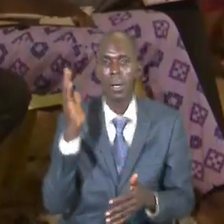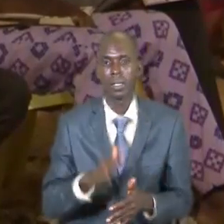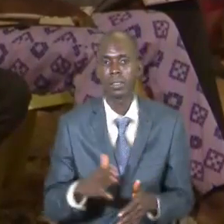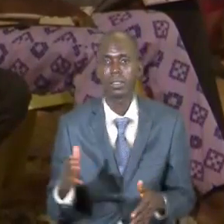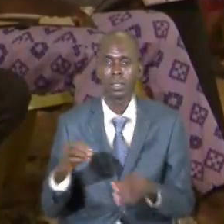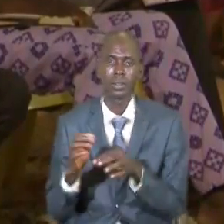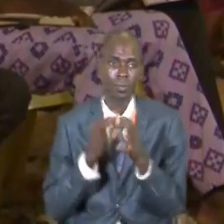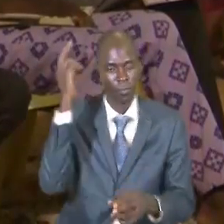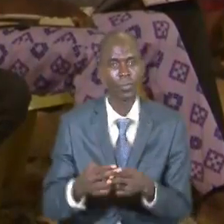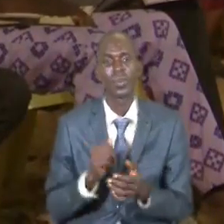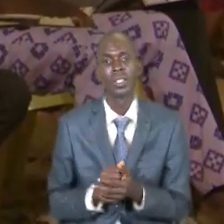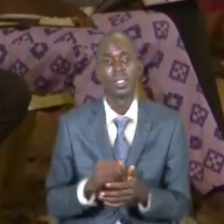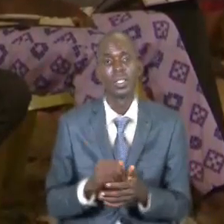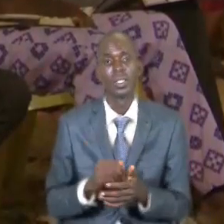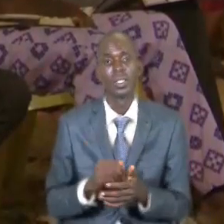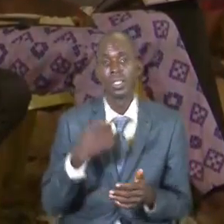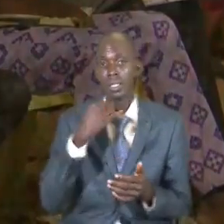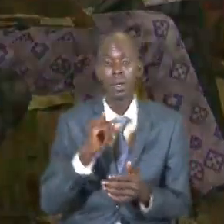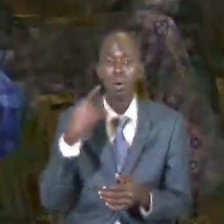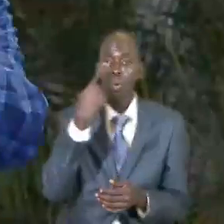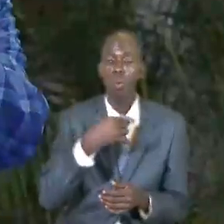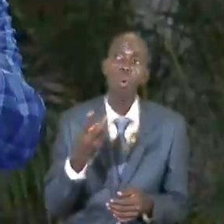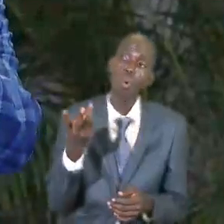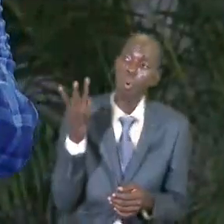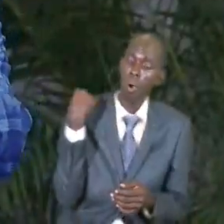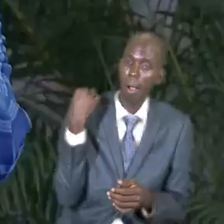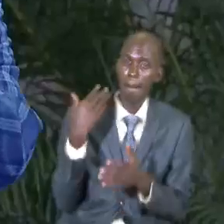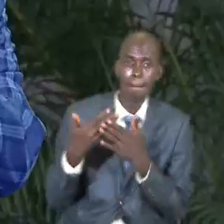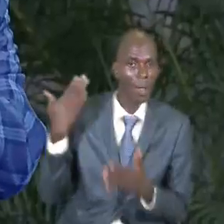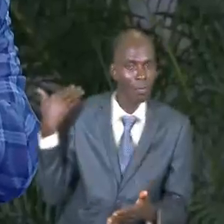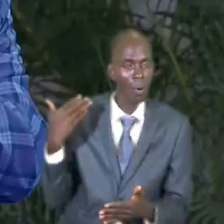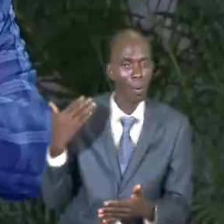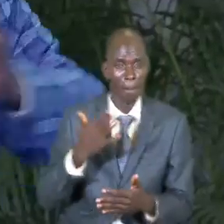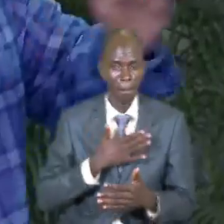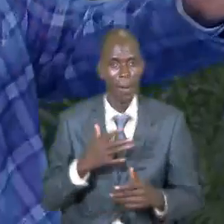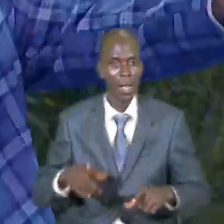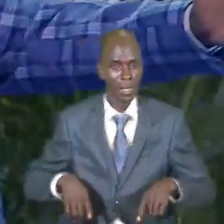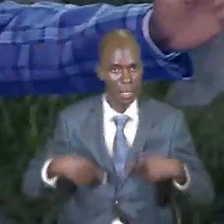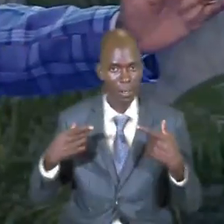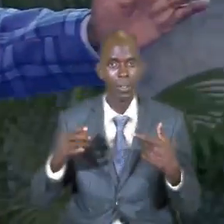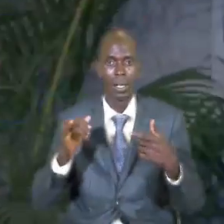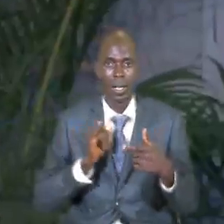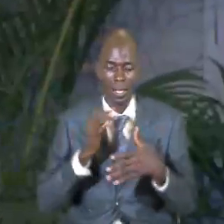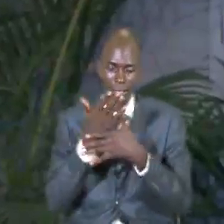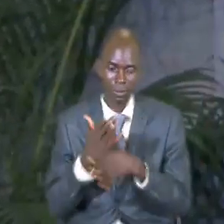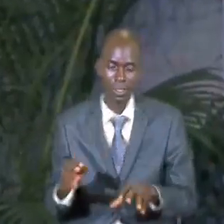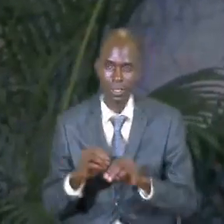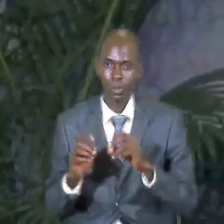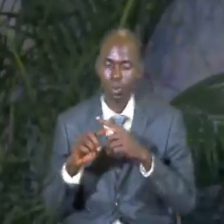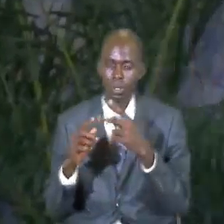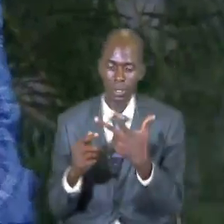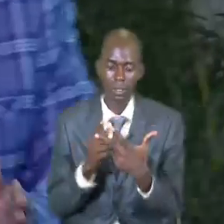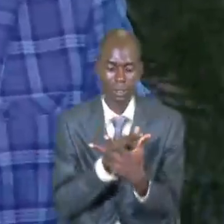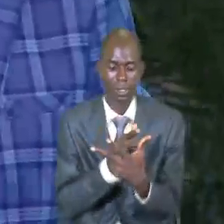before? Before. He said, my life I divide into three parts. Before, at